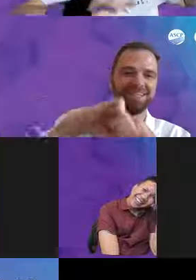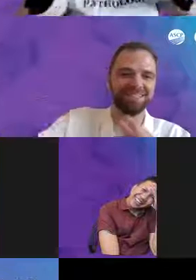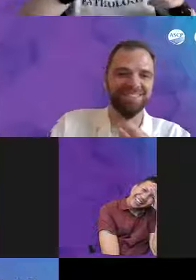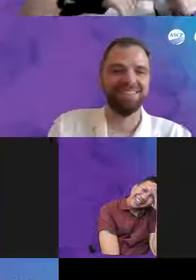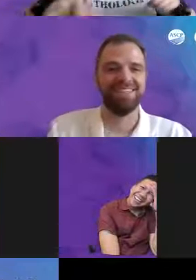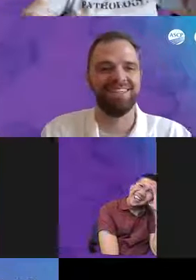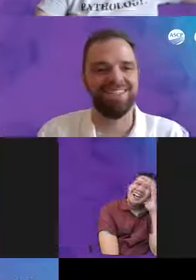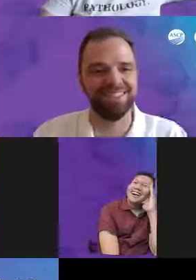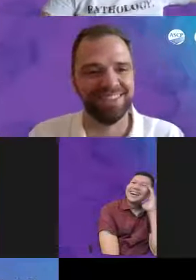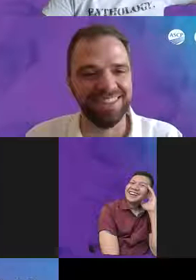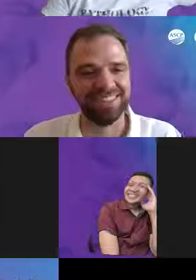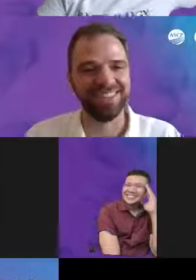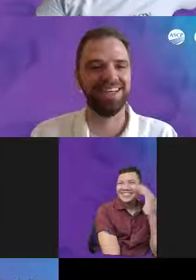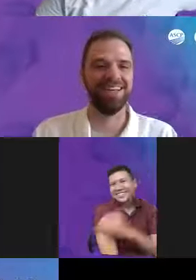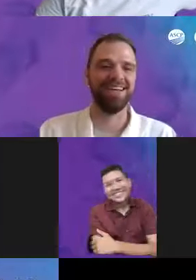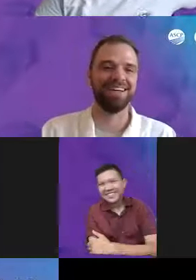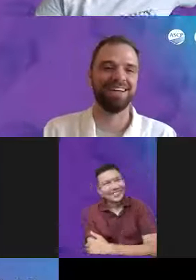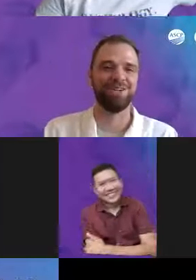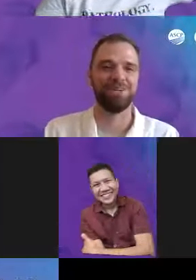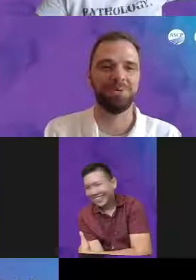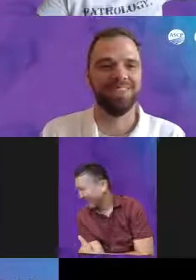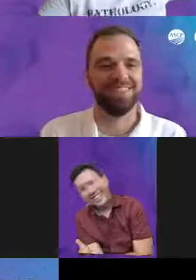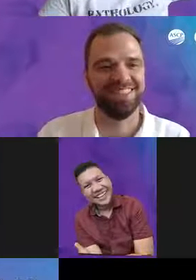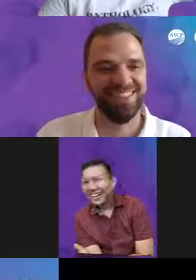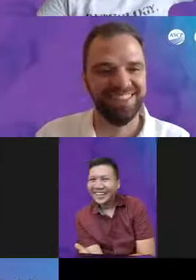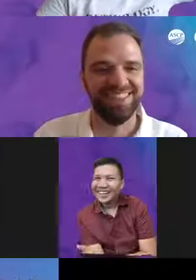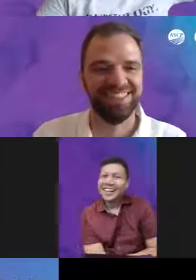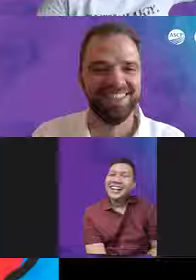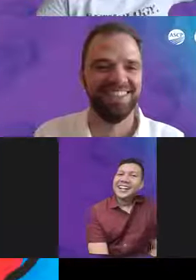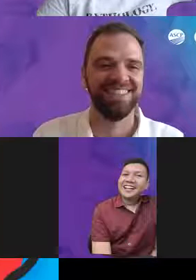diff, but that's not really hematology. No.